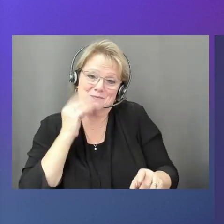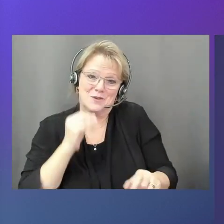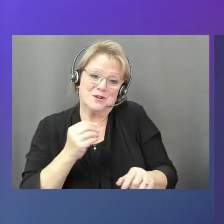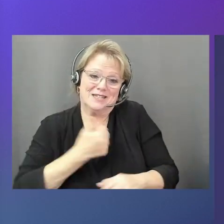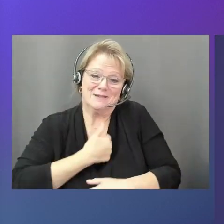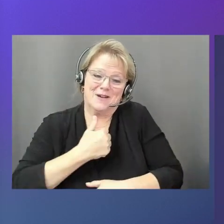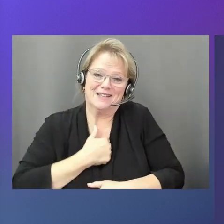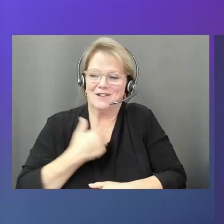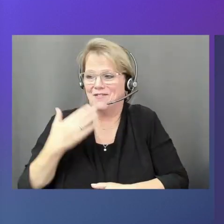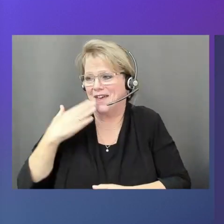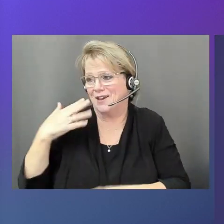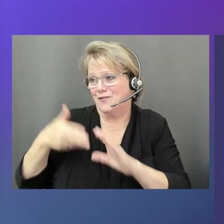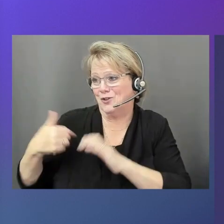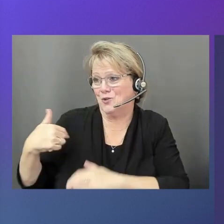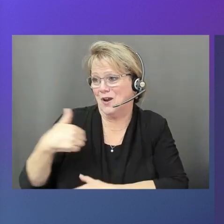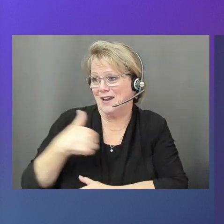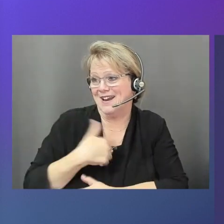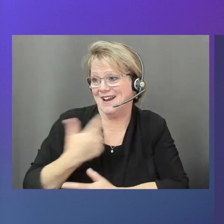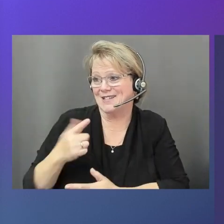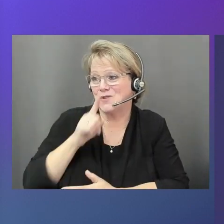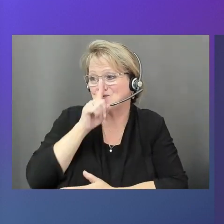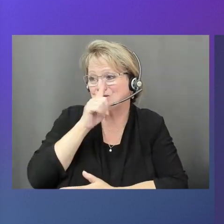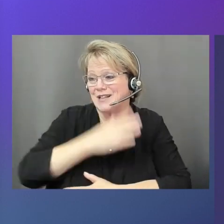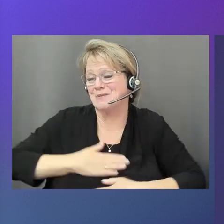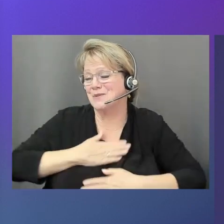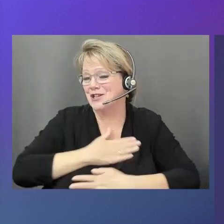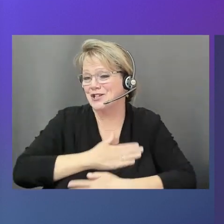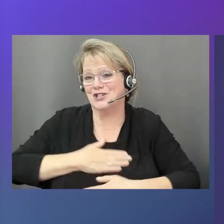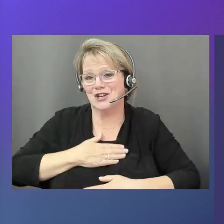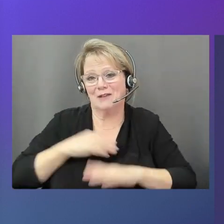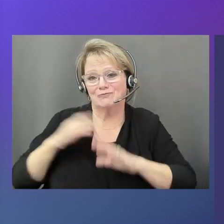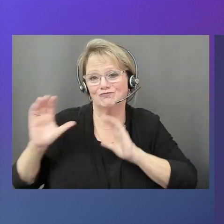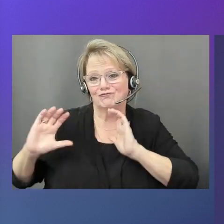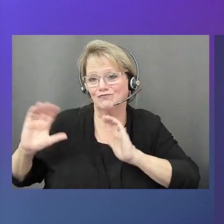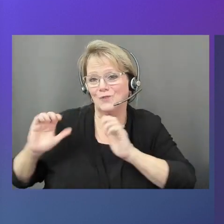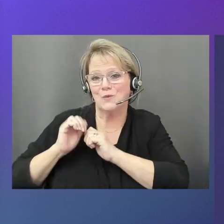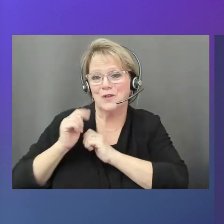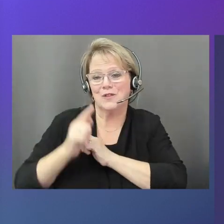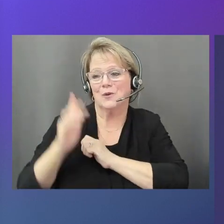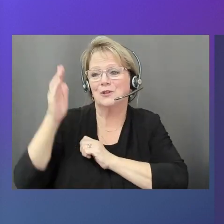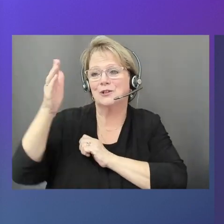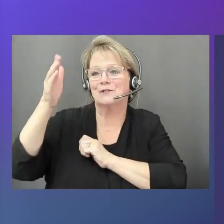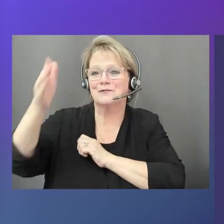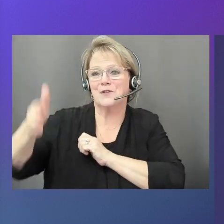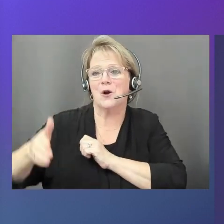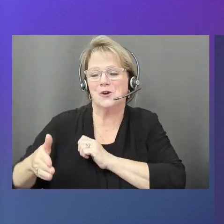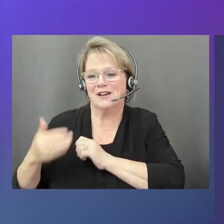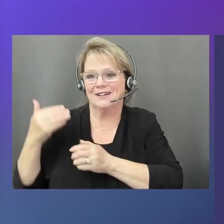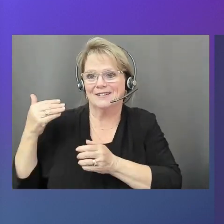today on the show. Really appreciate always talking shop with you, and look forward to speaking with you again in the very, very